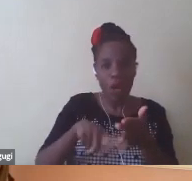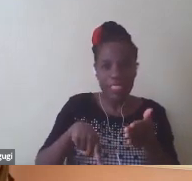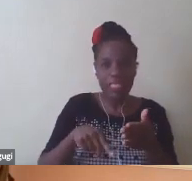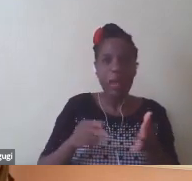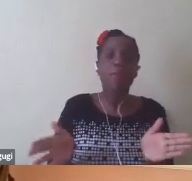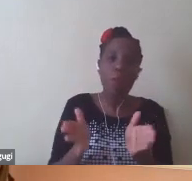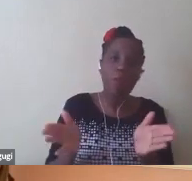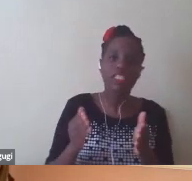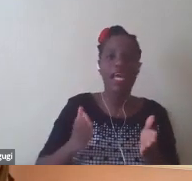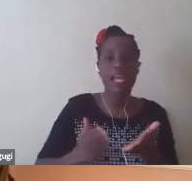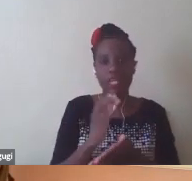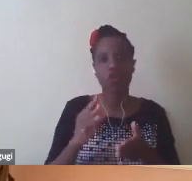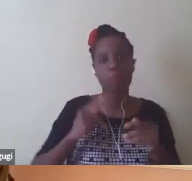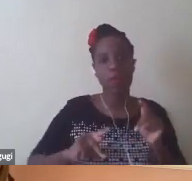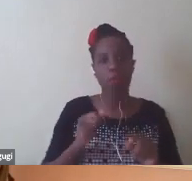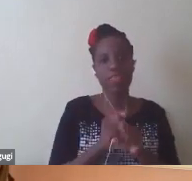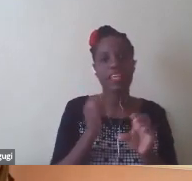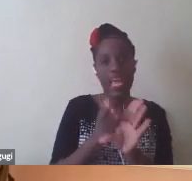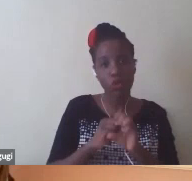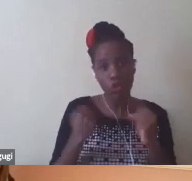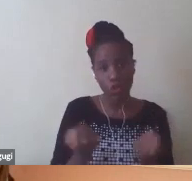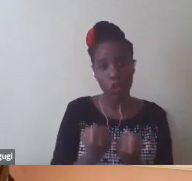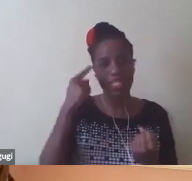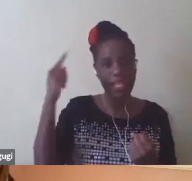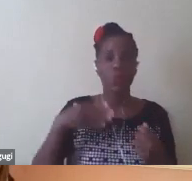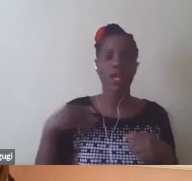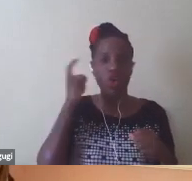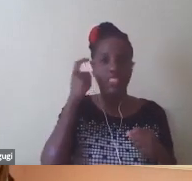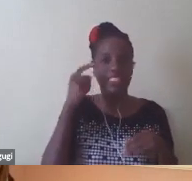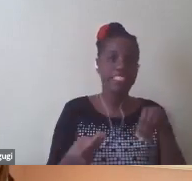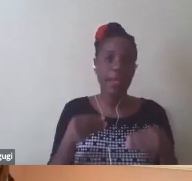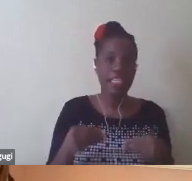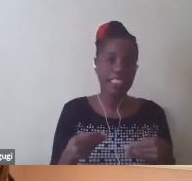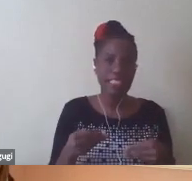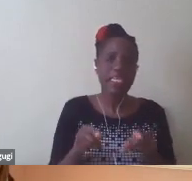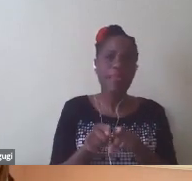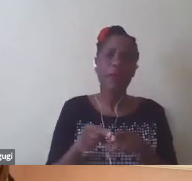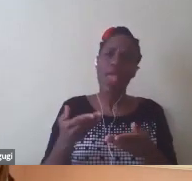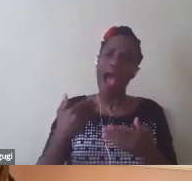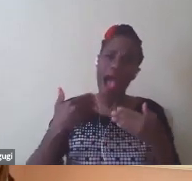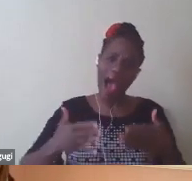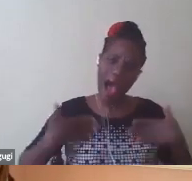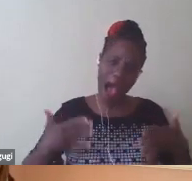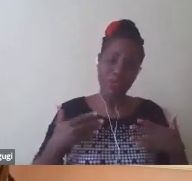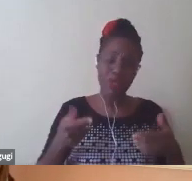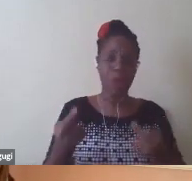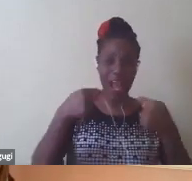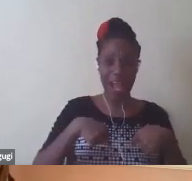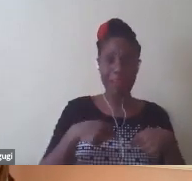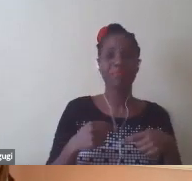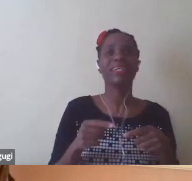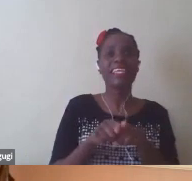psychosocial, intellectual, and cognitive disabilities during this time. And we are glad that you found time to join us. We've got an amazing